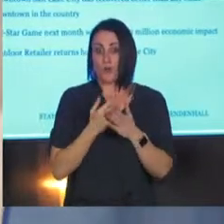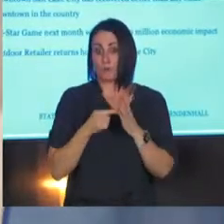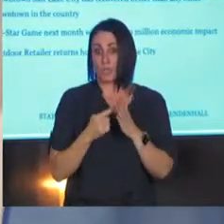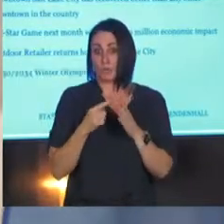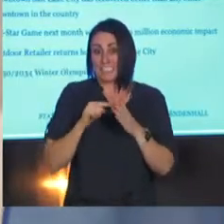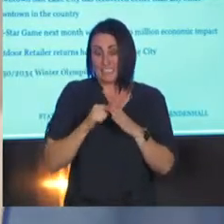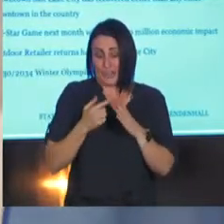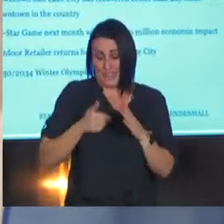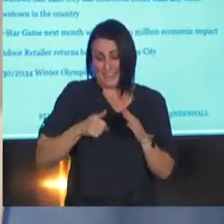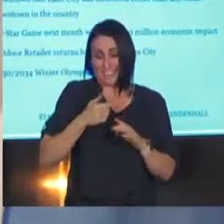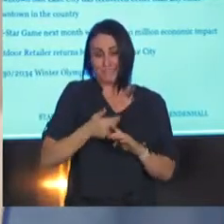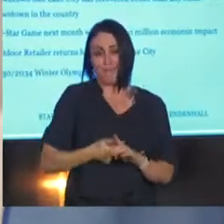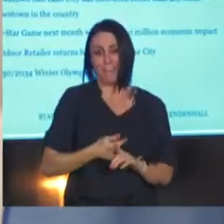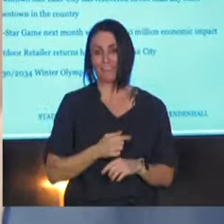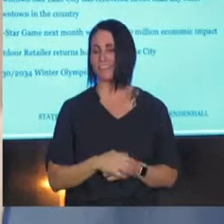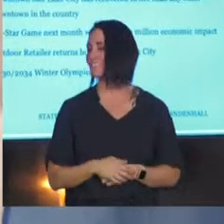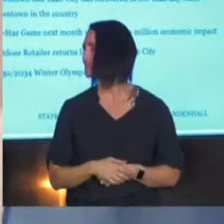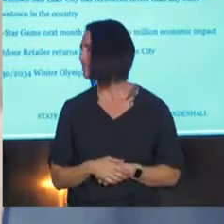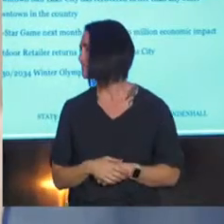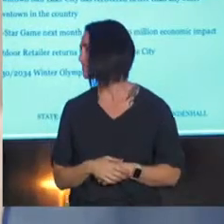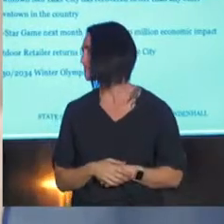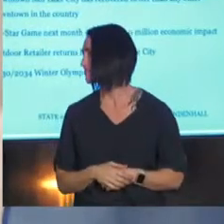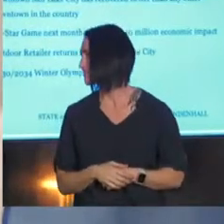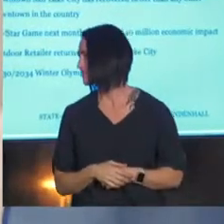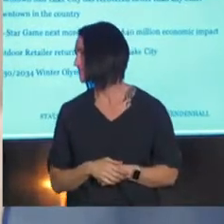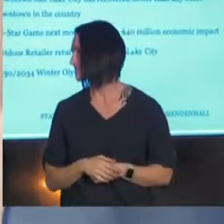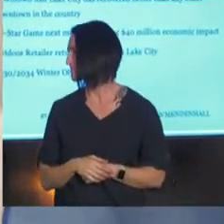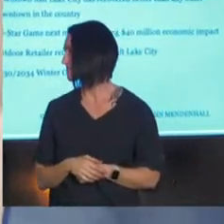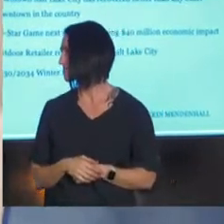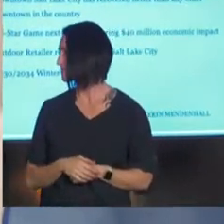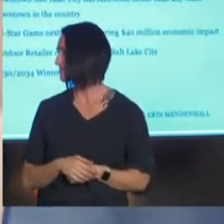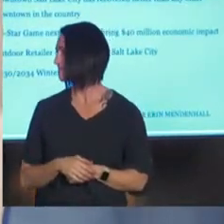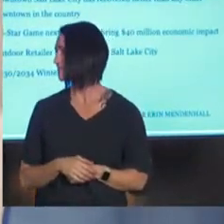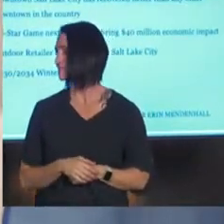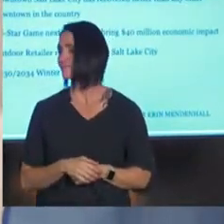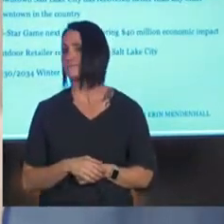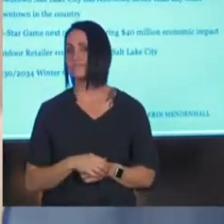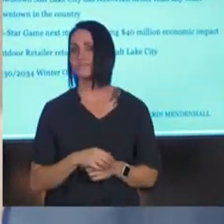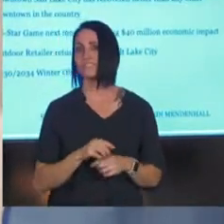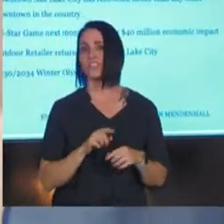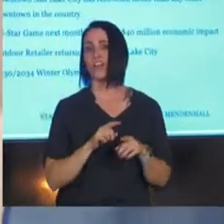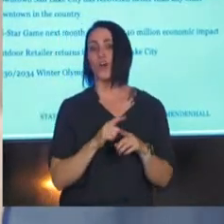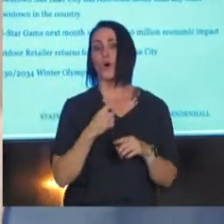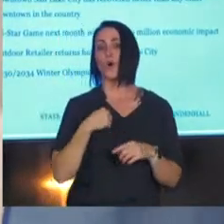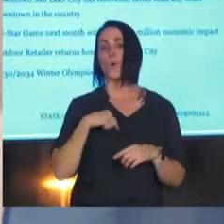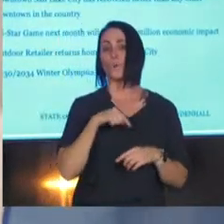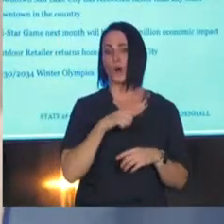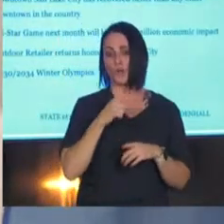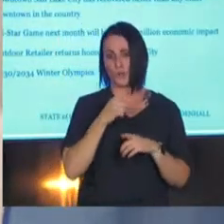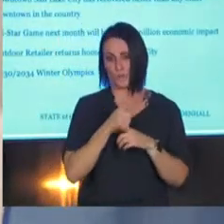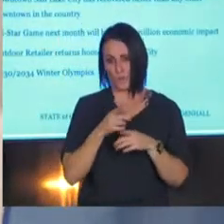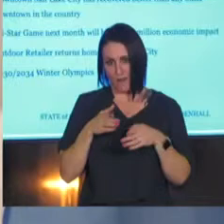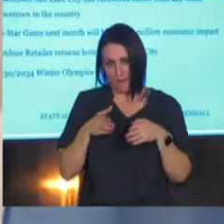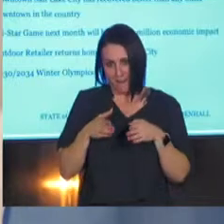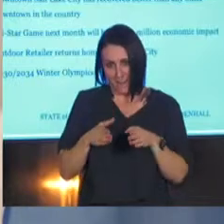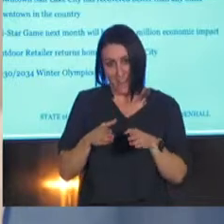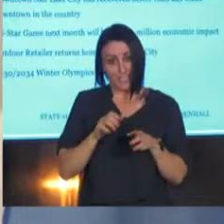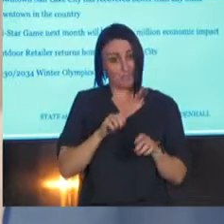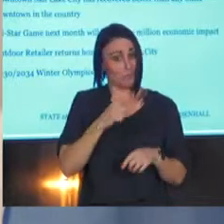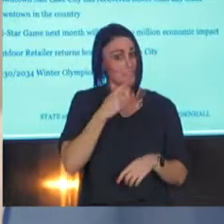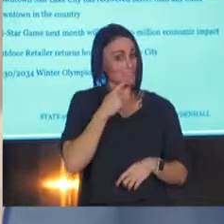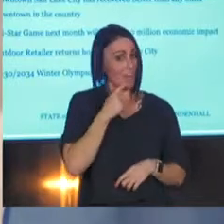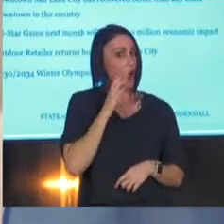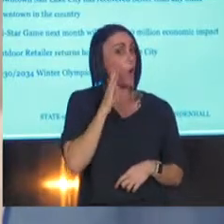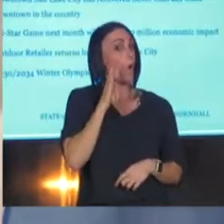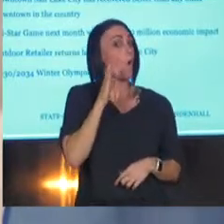month. And if you ask me, we are on the right track for being able to say